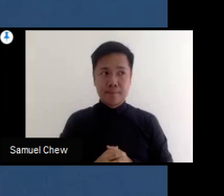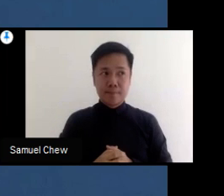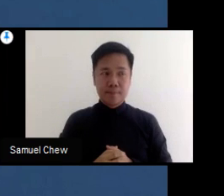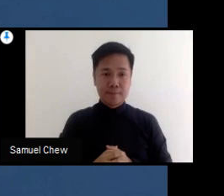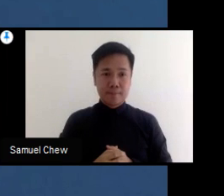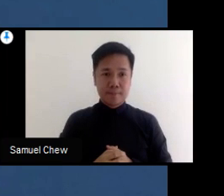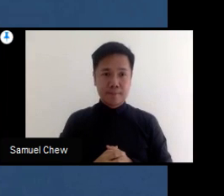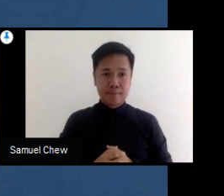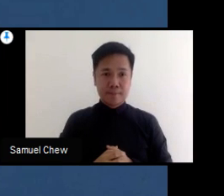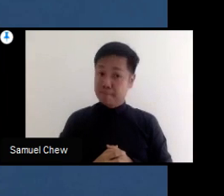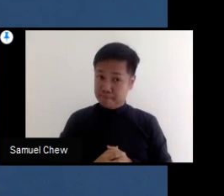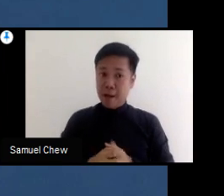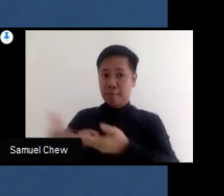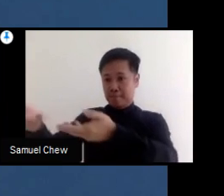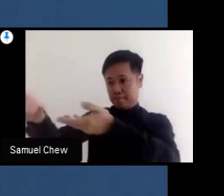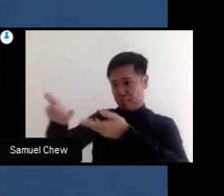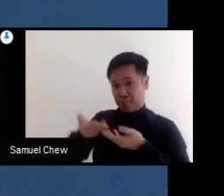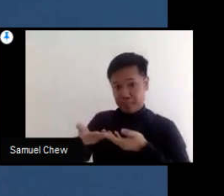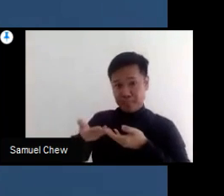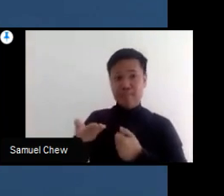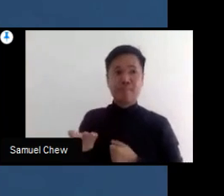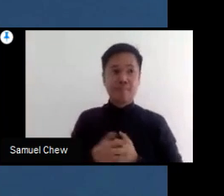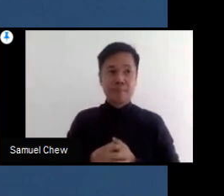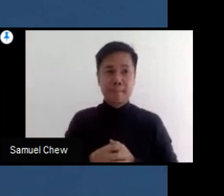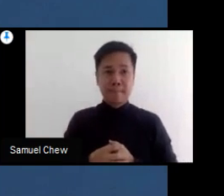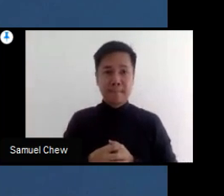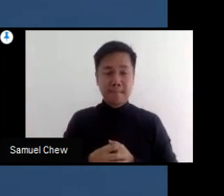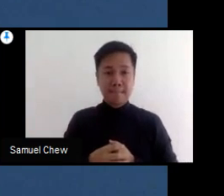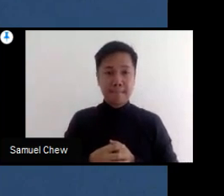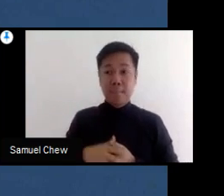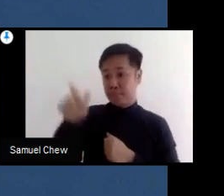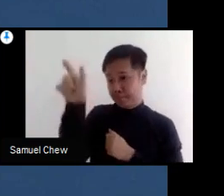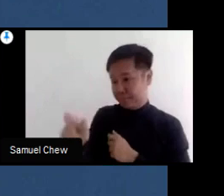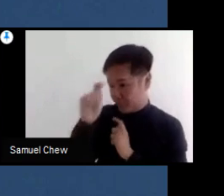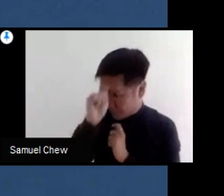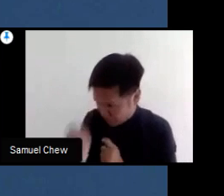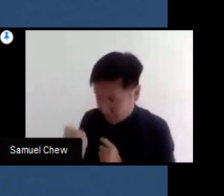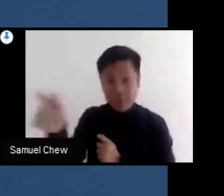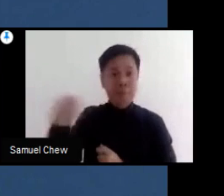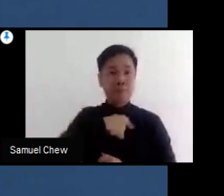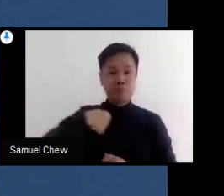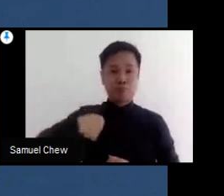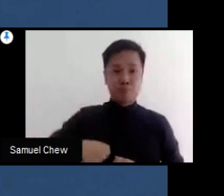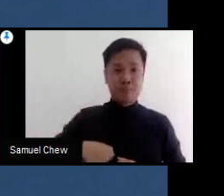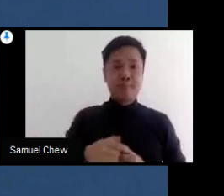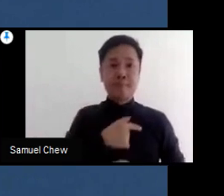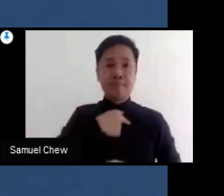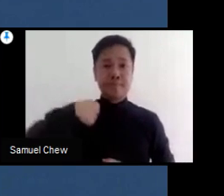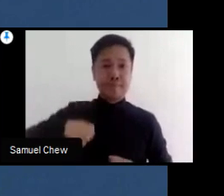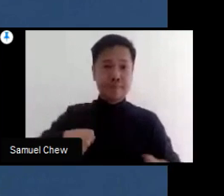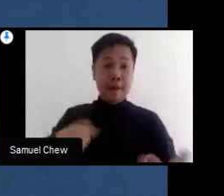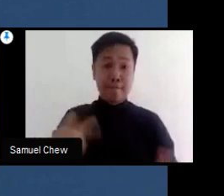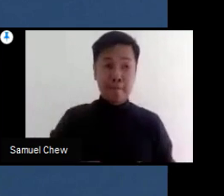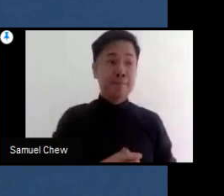May I now invite the distinguished delegate from China to be followed by the